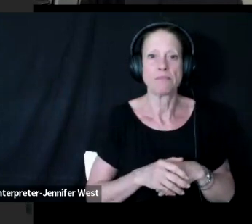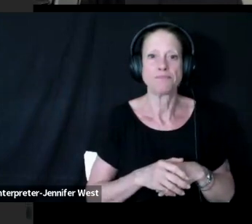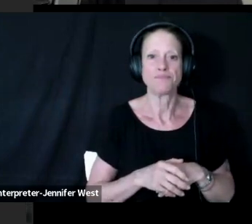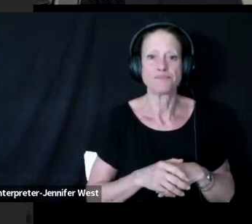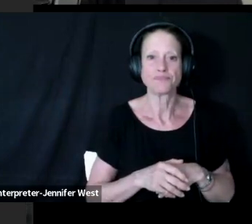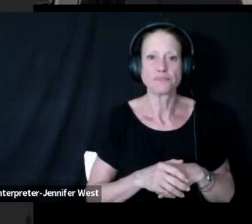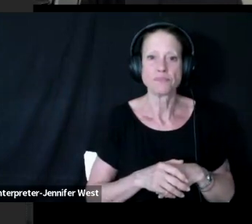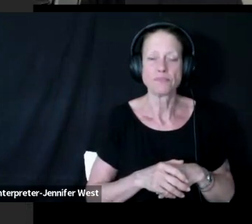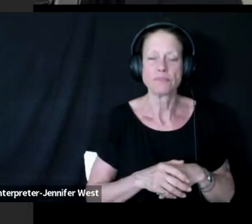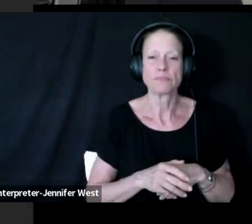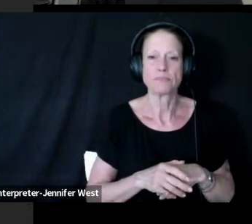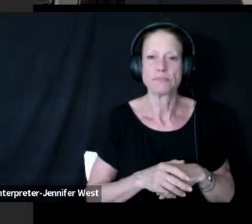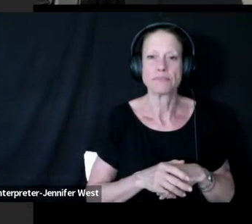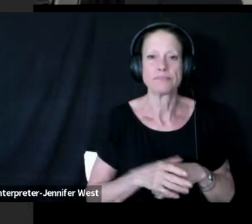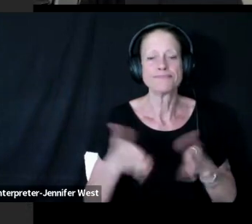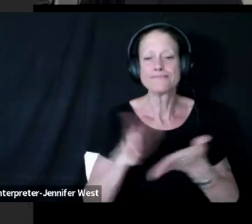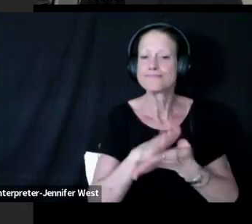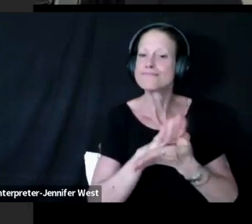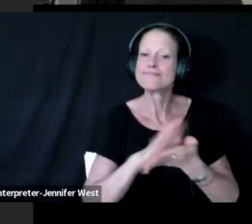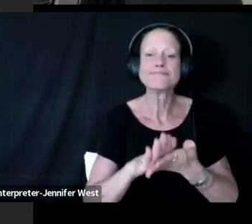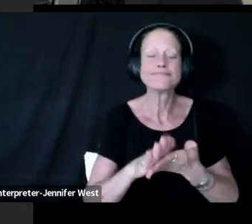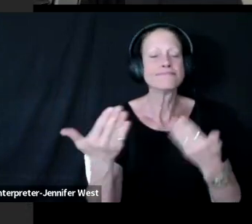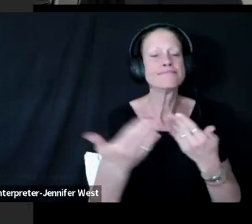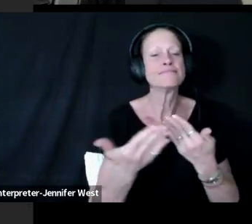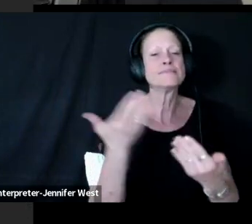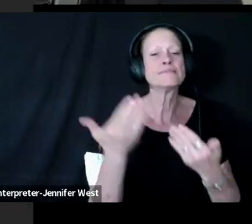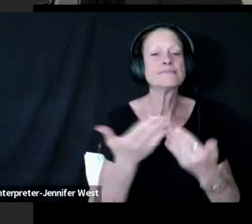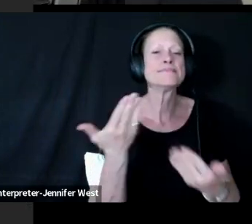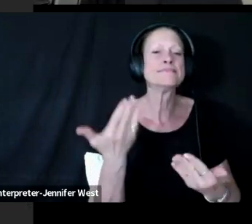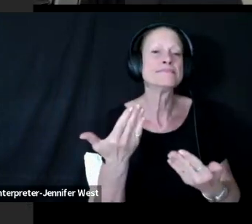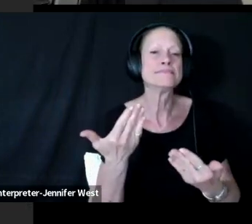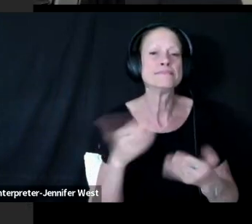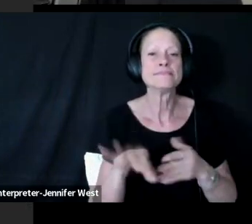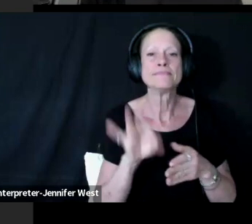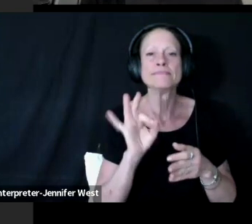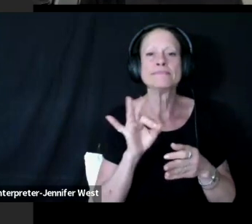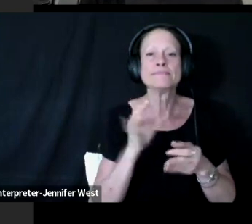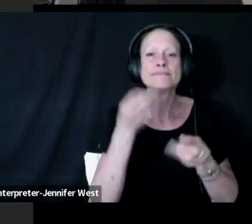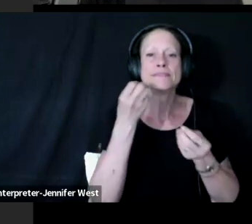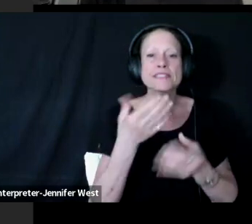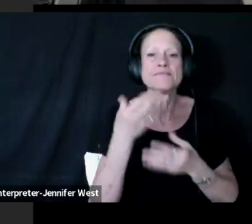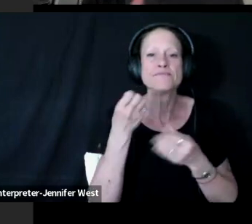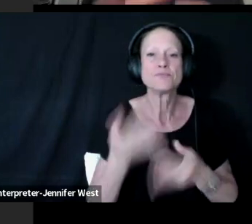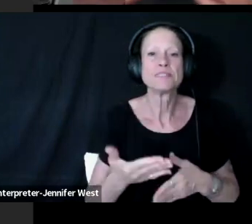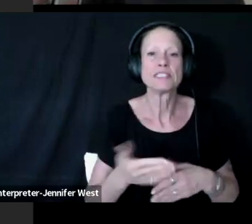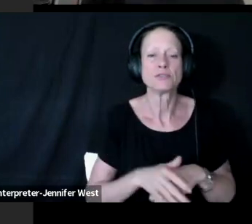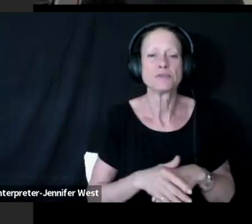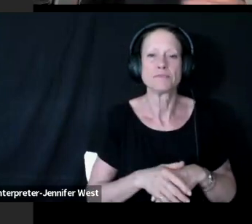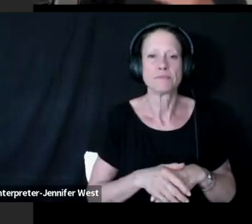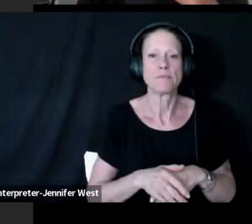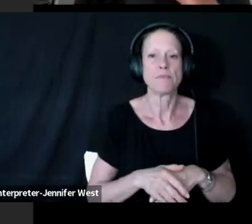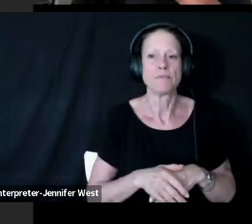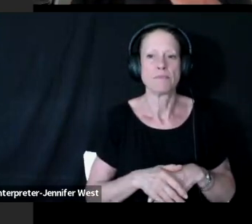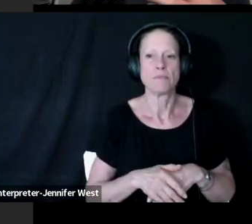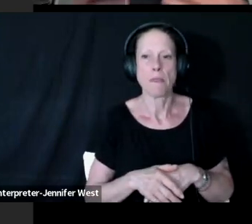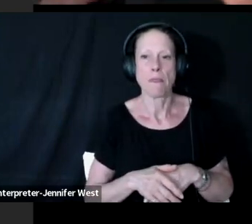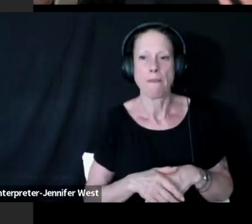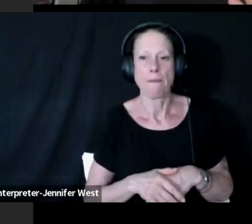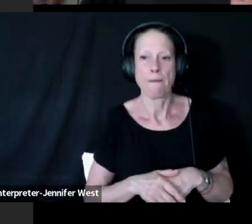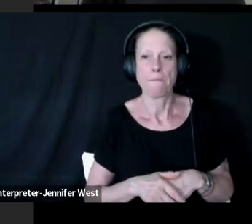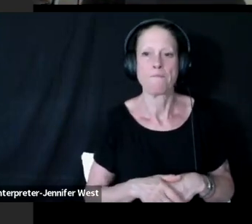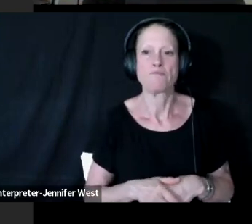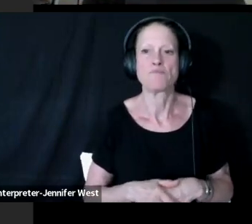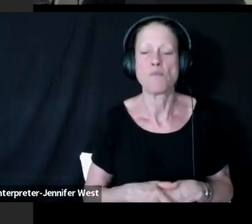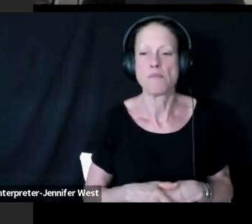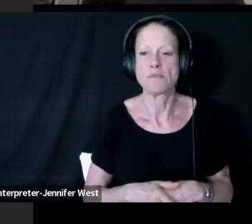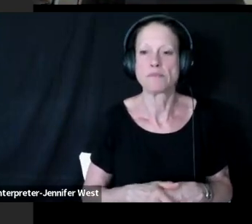pretty clean, easy way to kind of find all the information. And again, whether you're sharing it by print